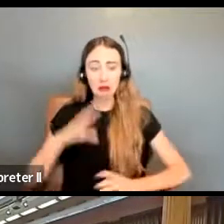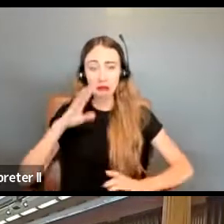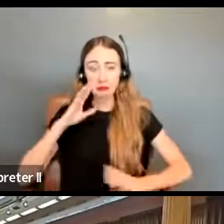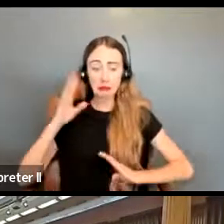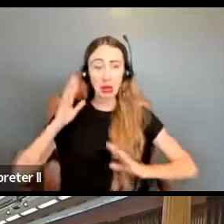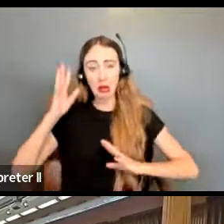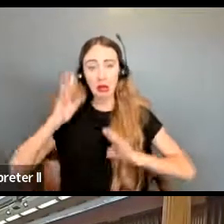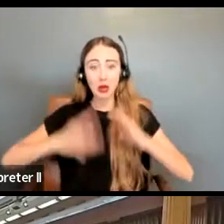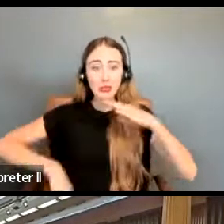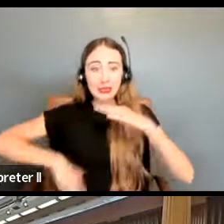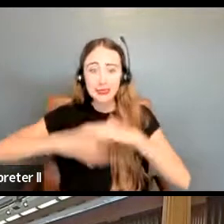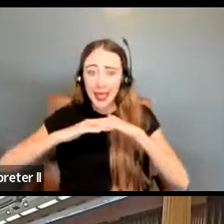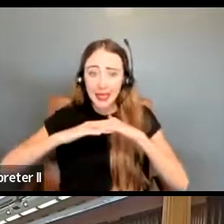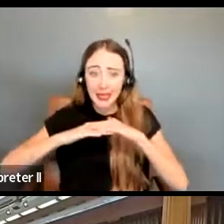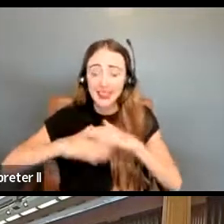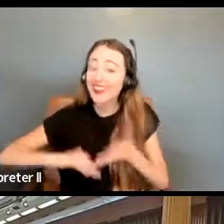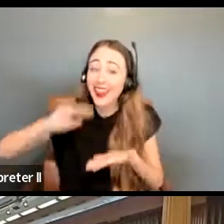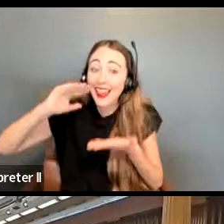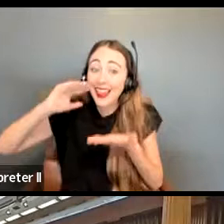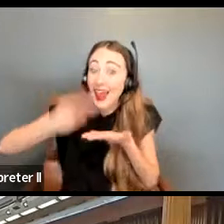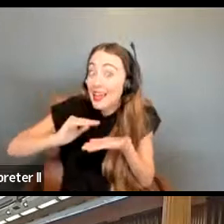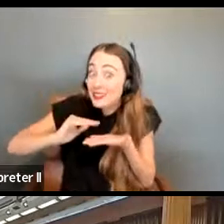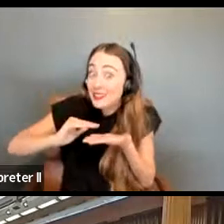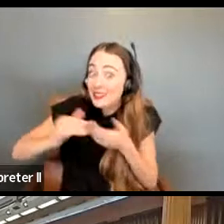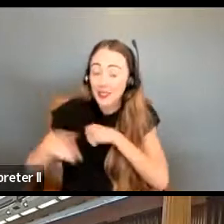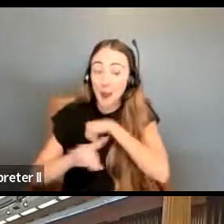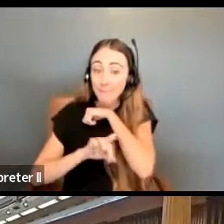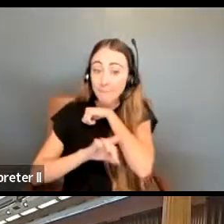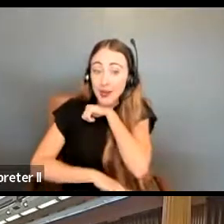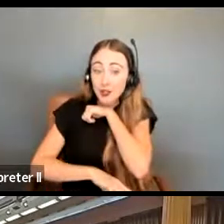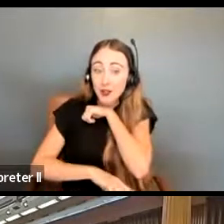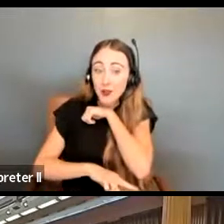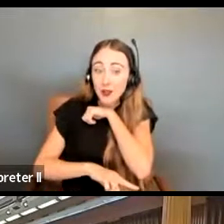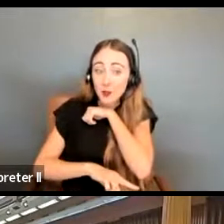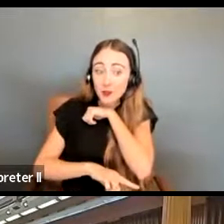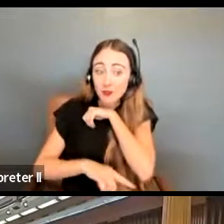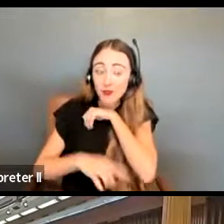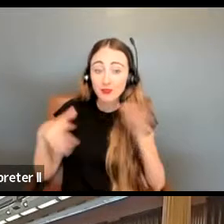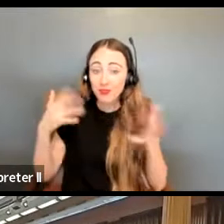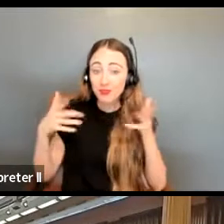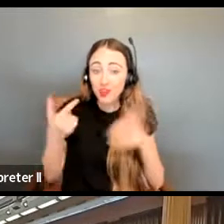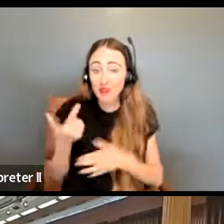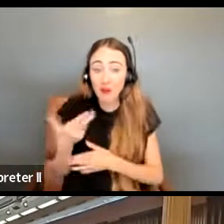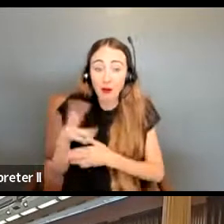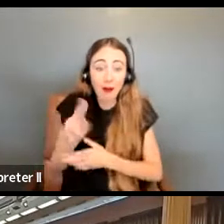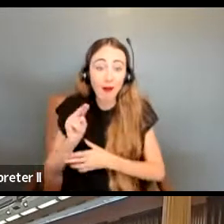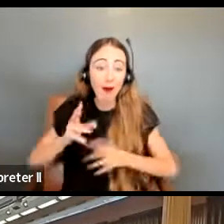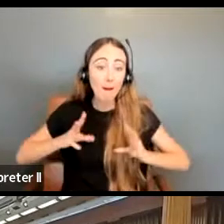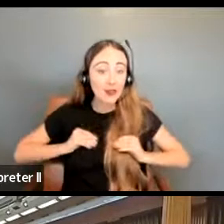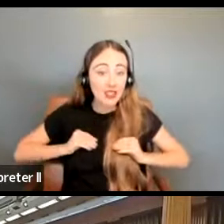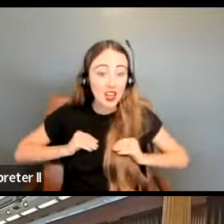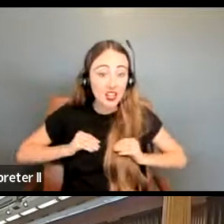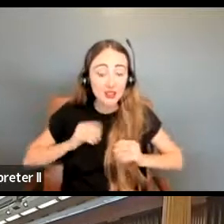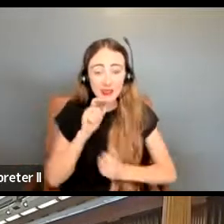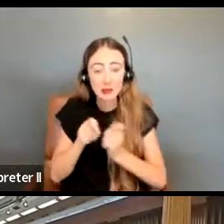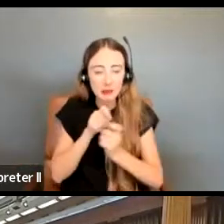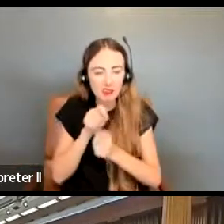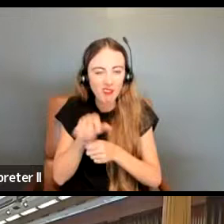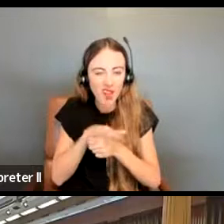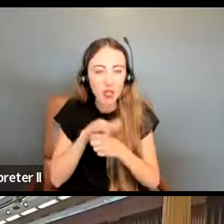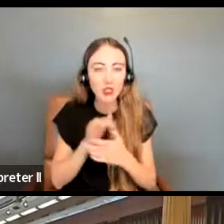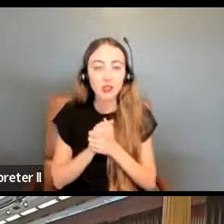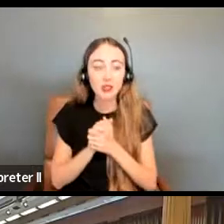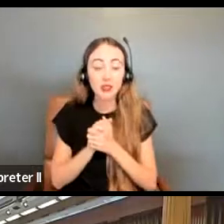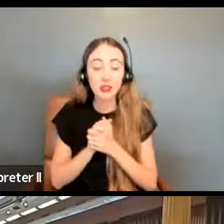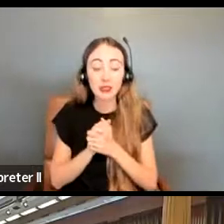ceiling that lessens punishment for gun possession in these certain areas. And